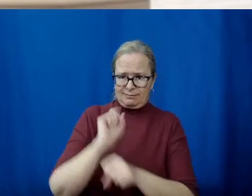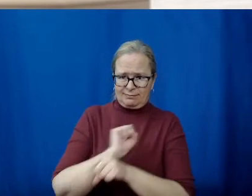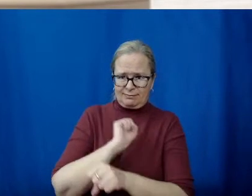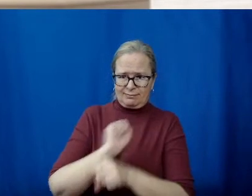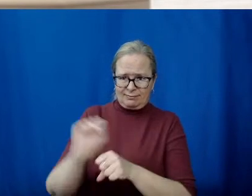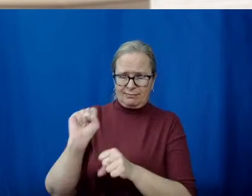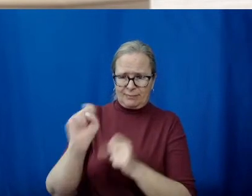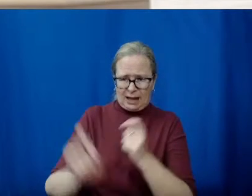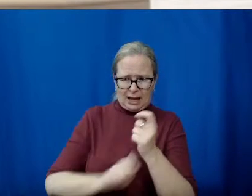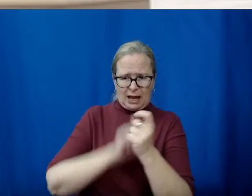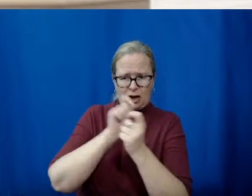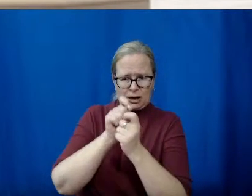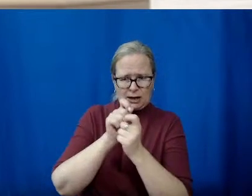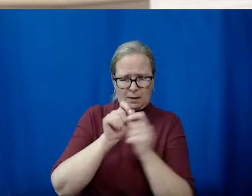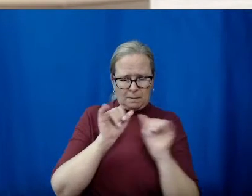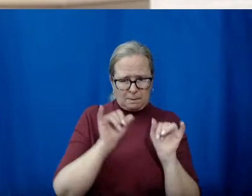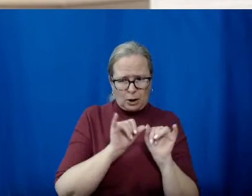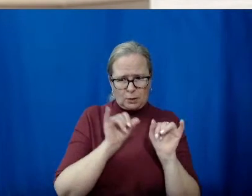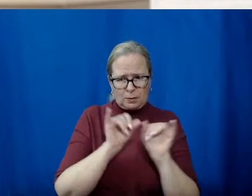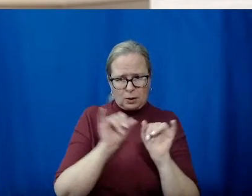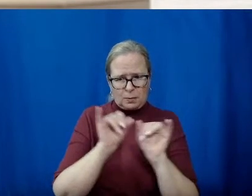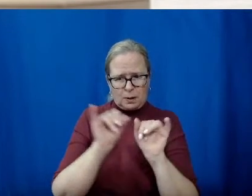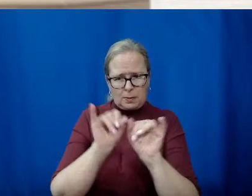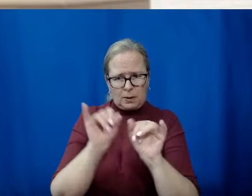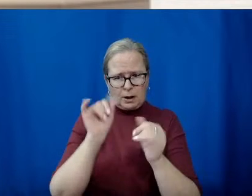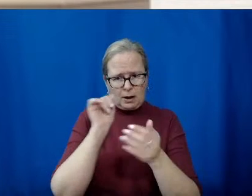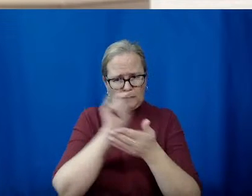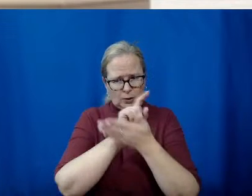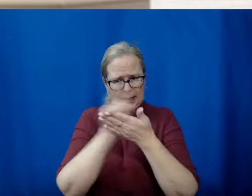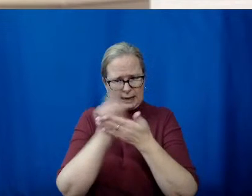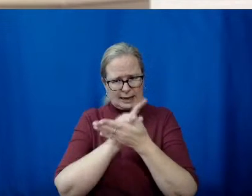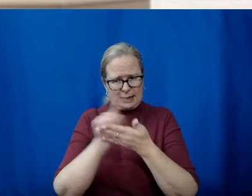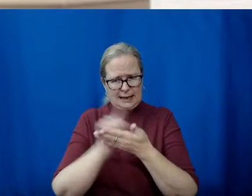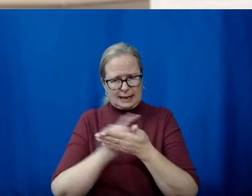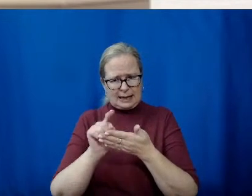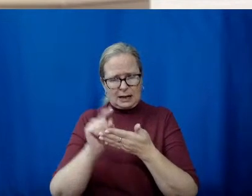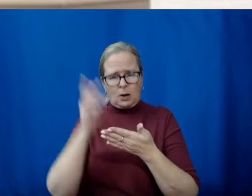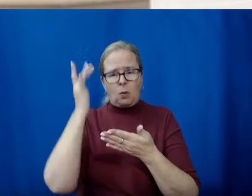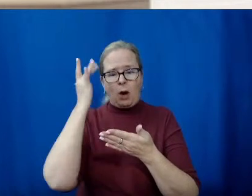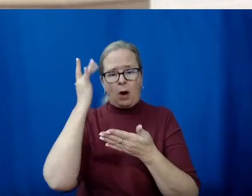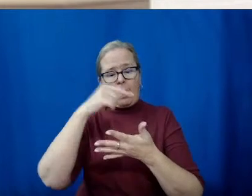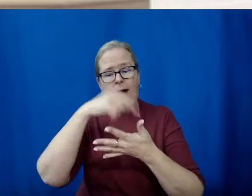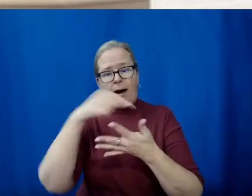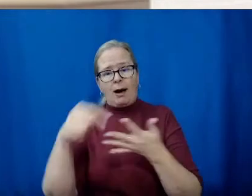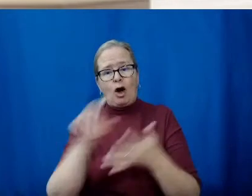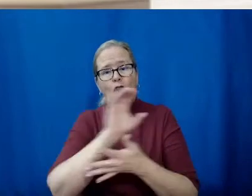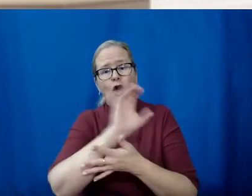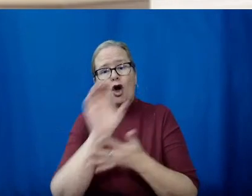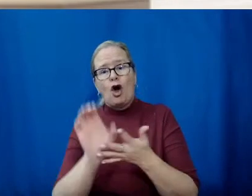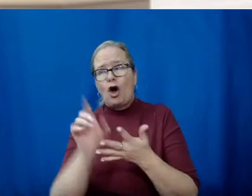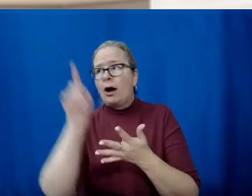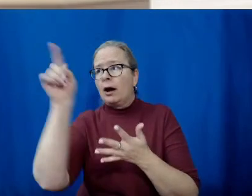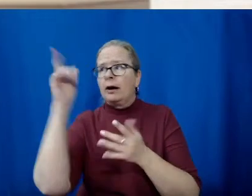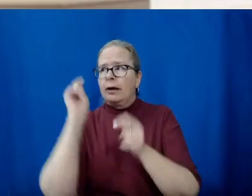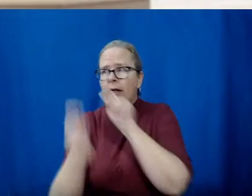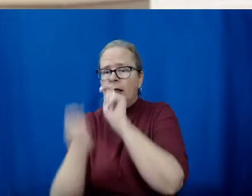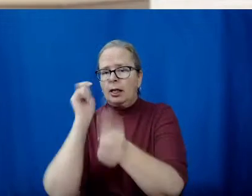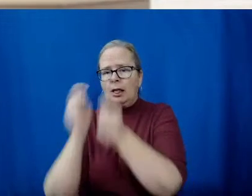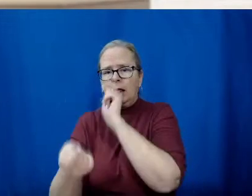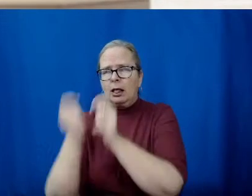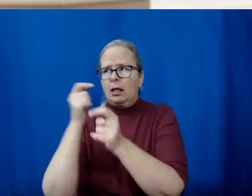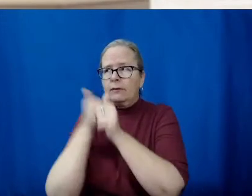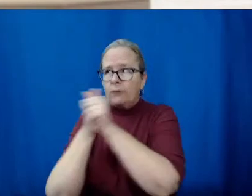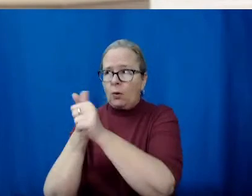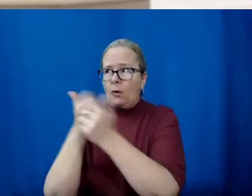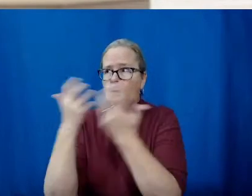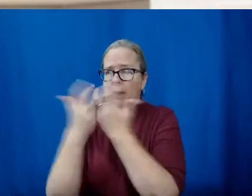with the changing criteria for testing. So, I mean, they basically dropped over the last 4 days